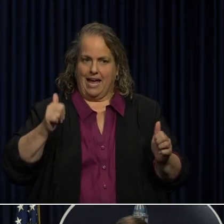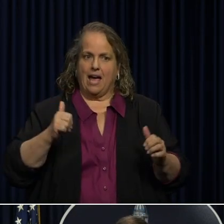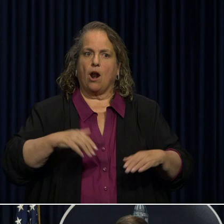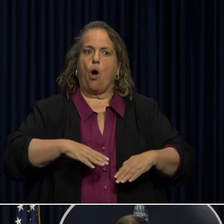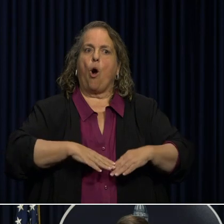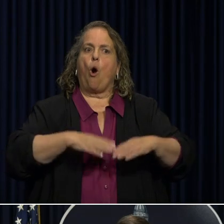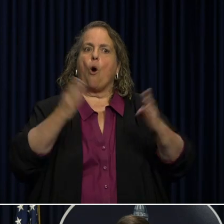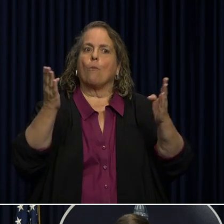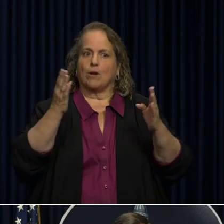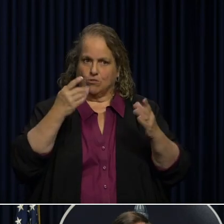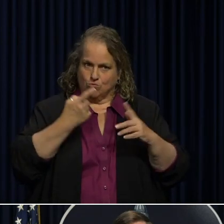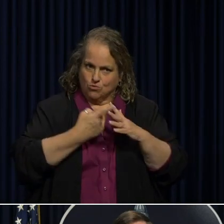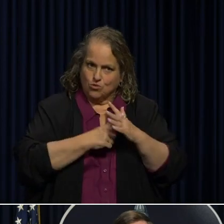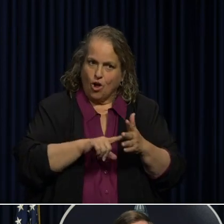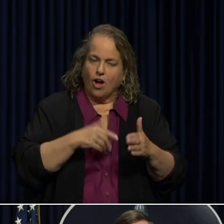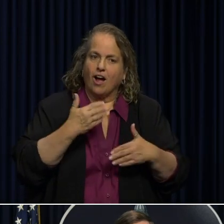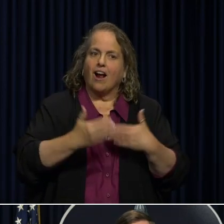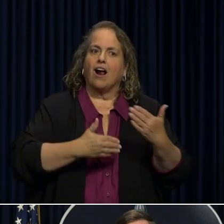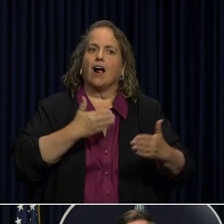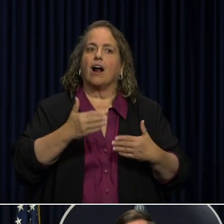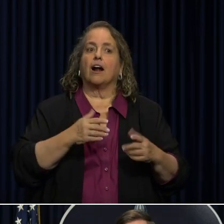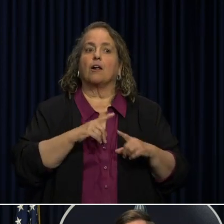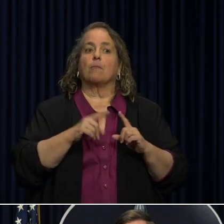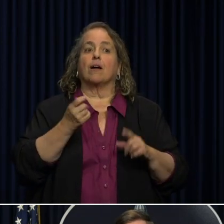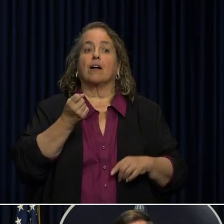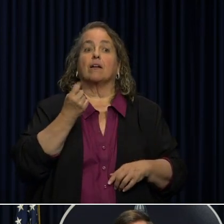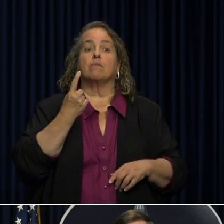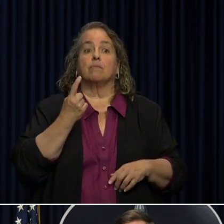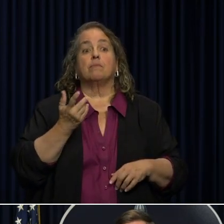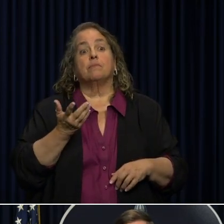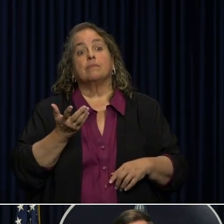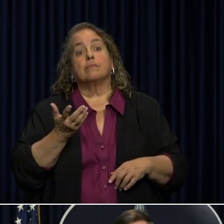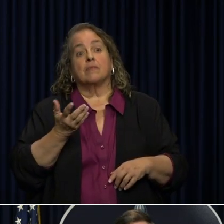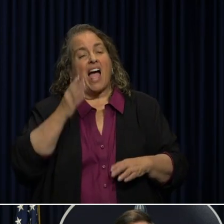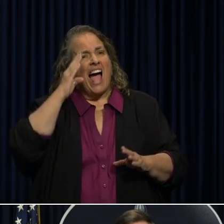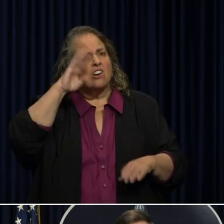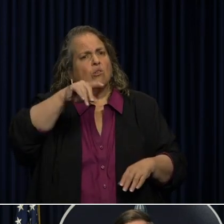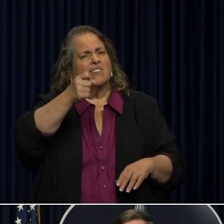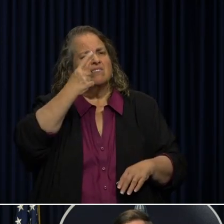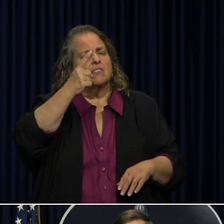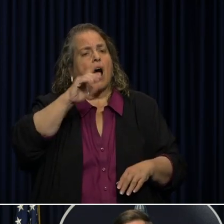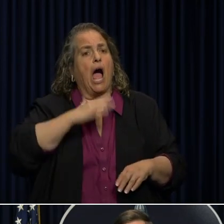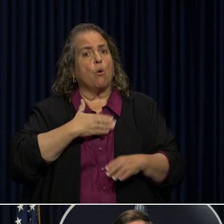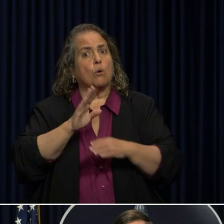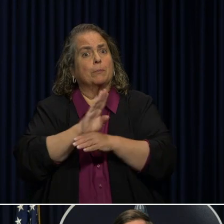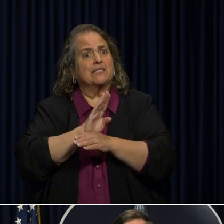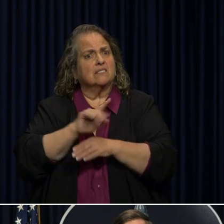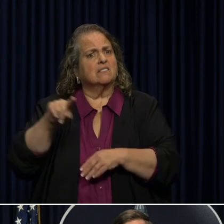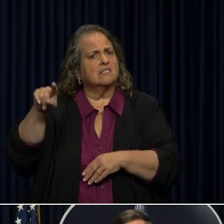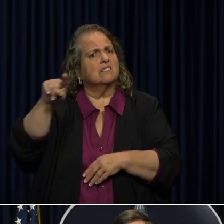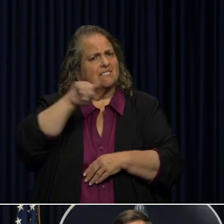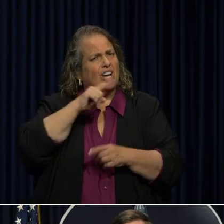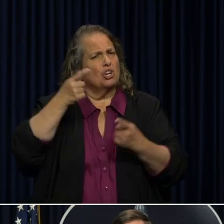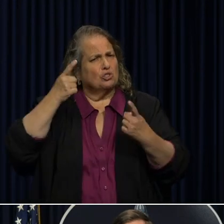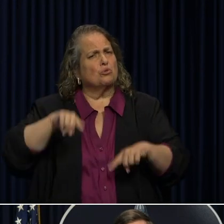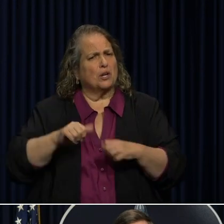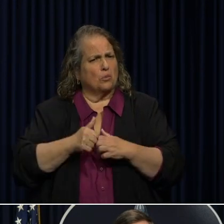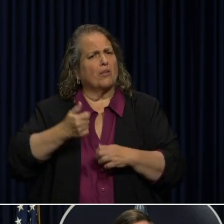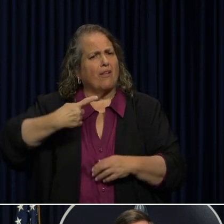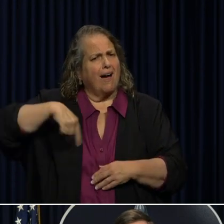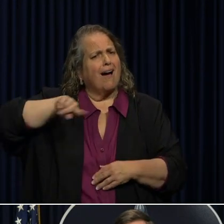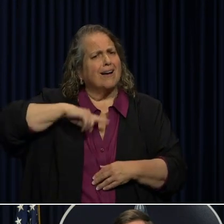start doing it. And let me say, I believe our businesses out there, they are with us. They are with us. They want to do this safely